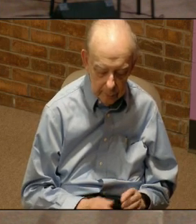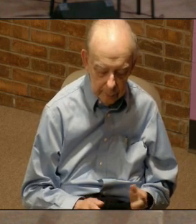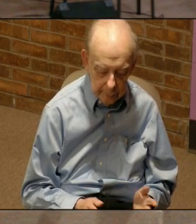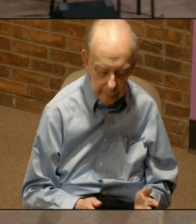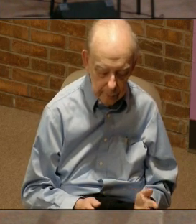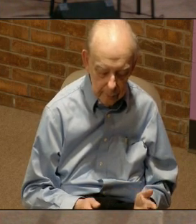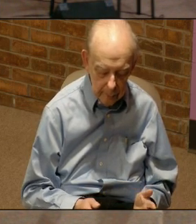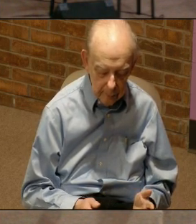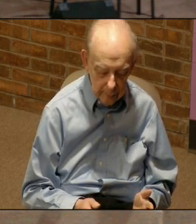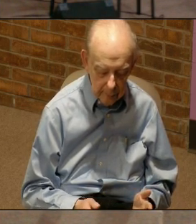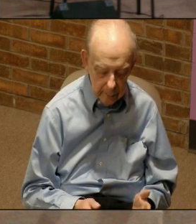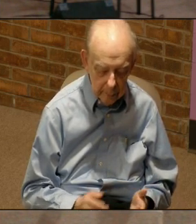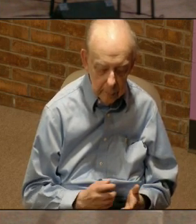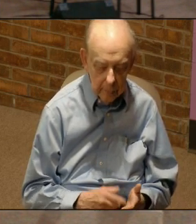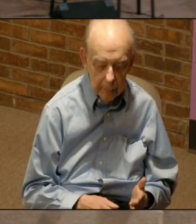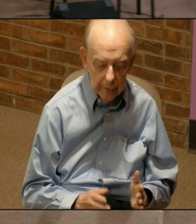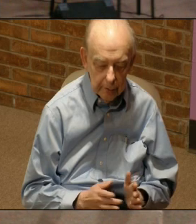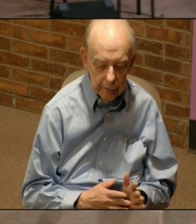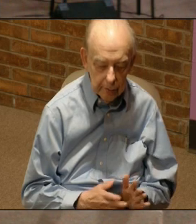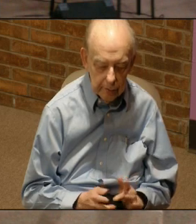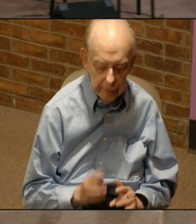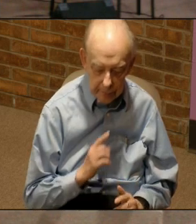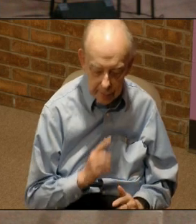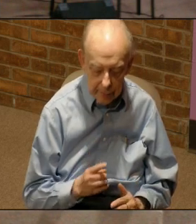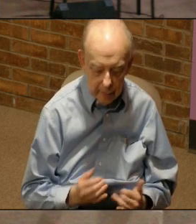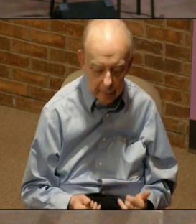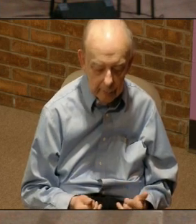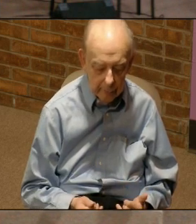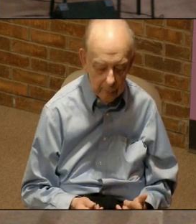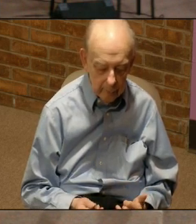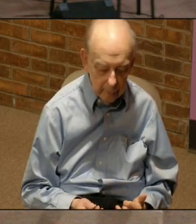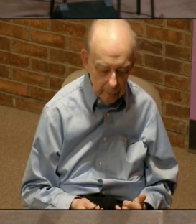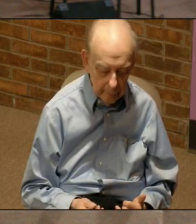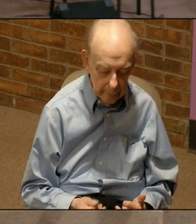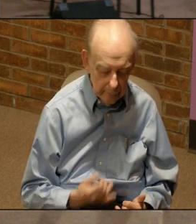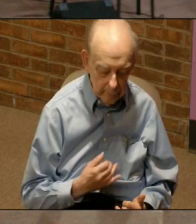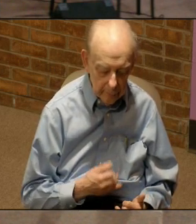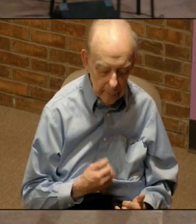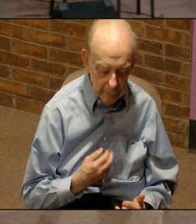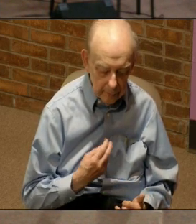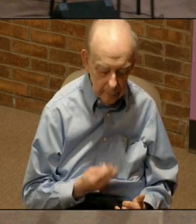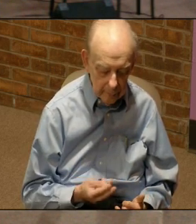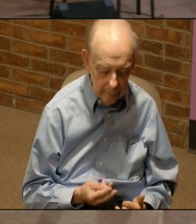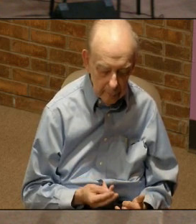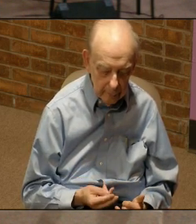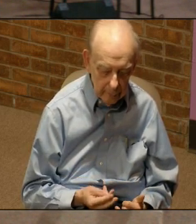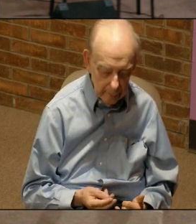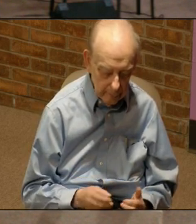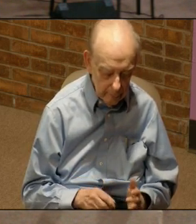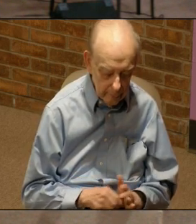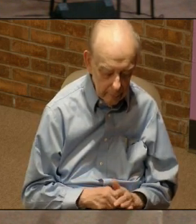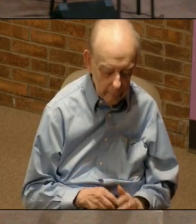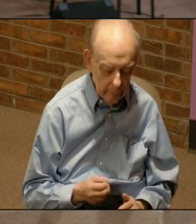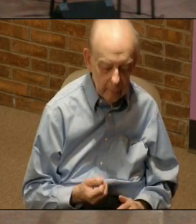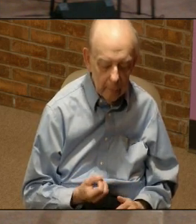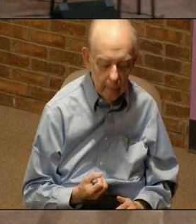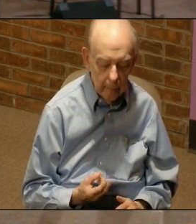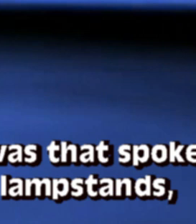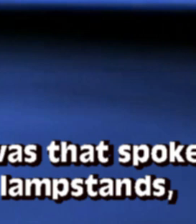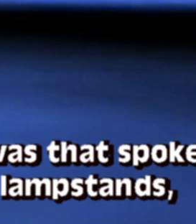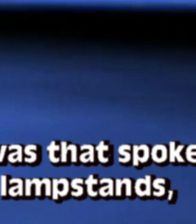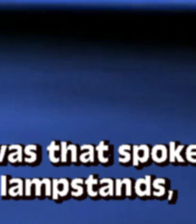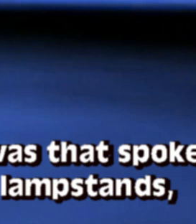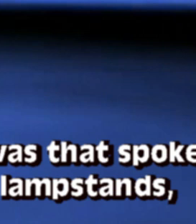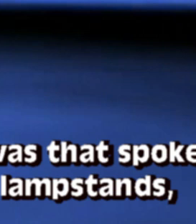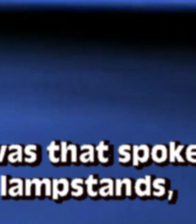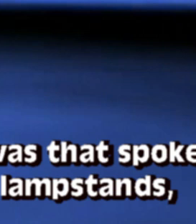He said, when I turned, In verse 12 through 16, when I